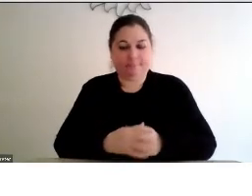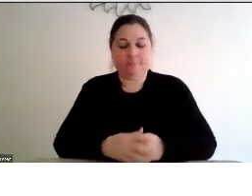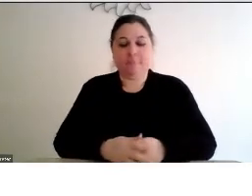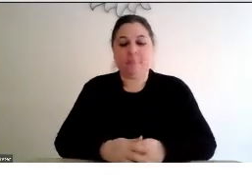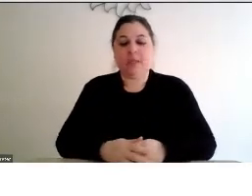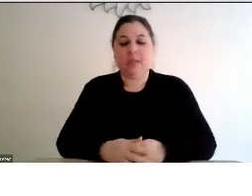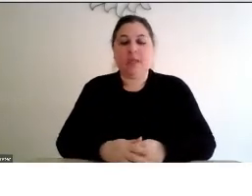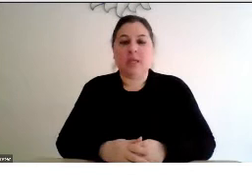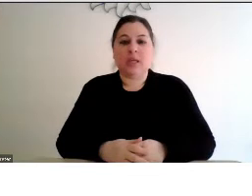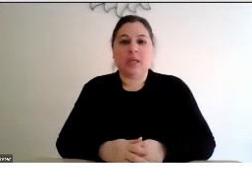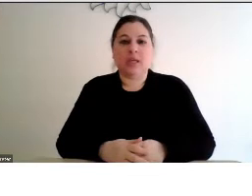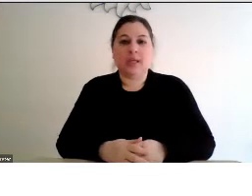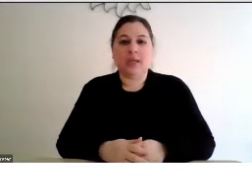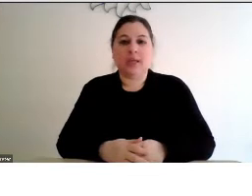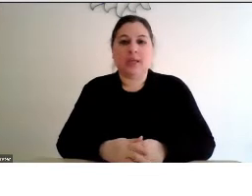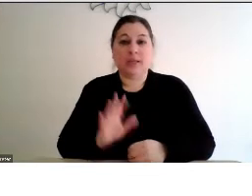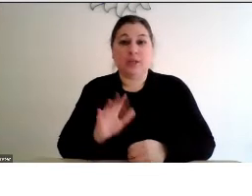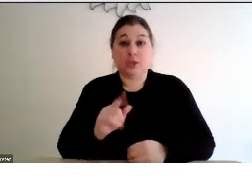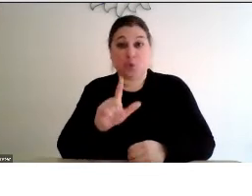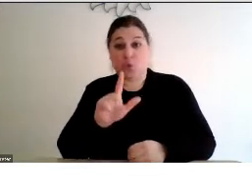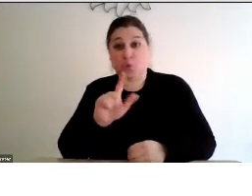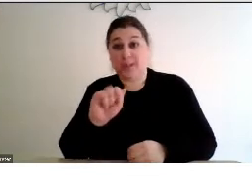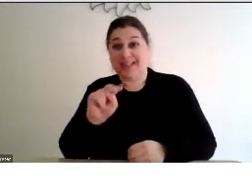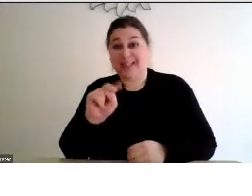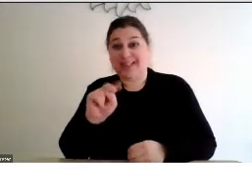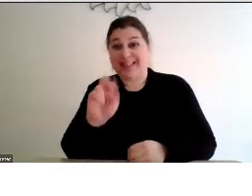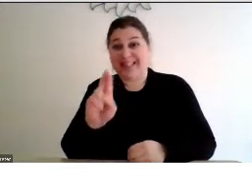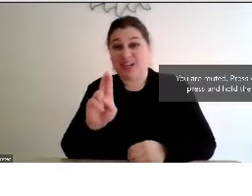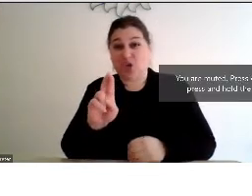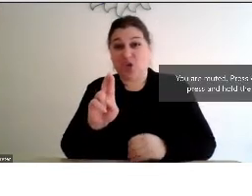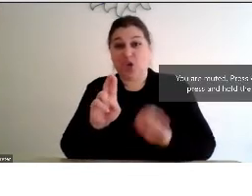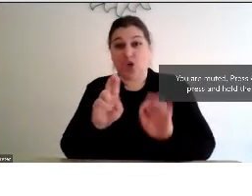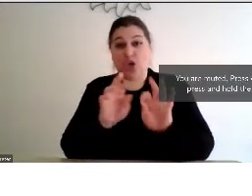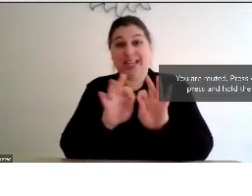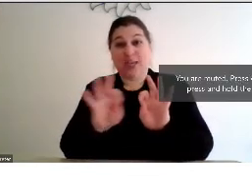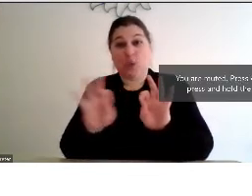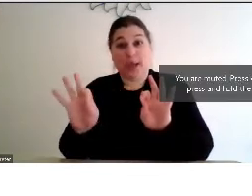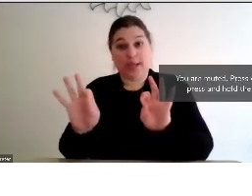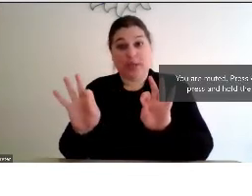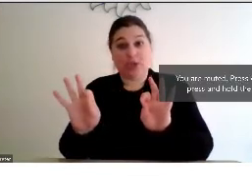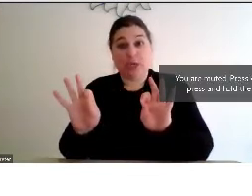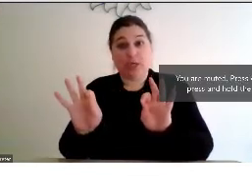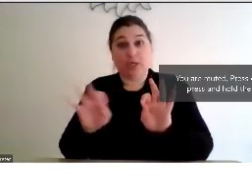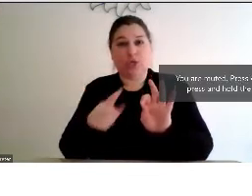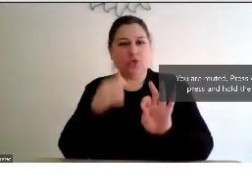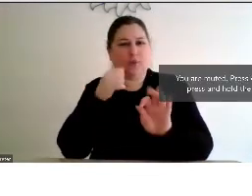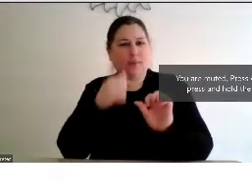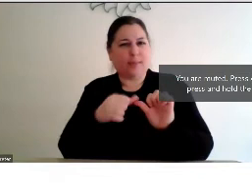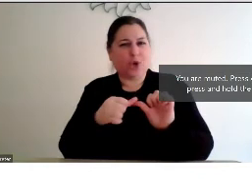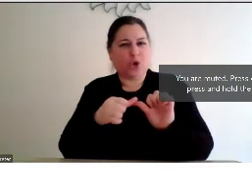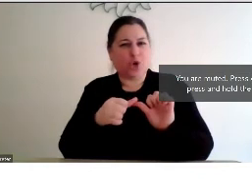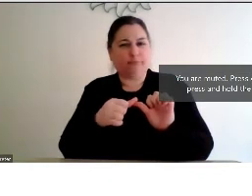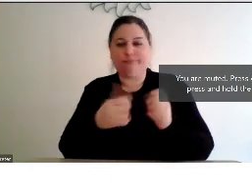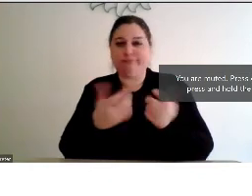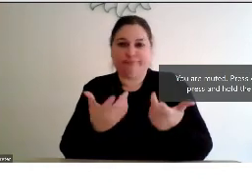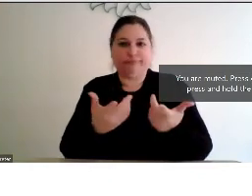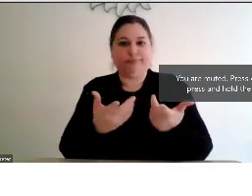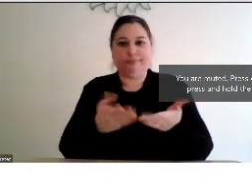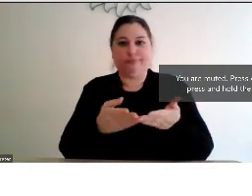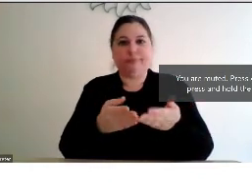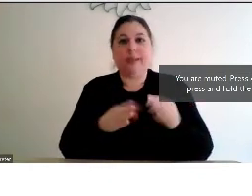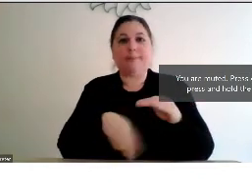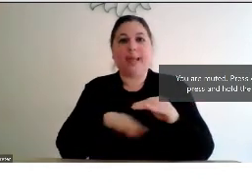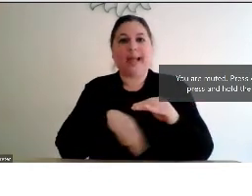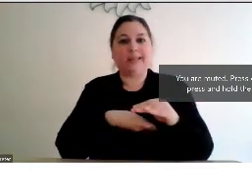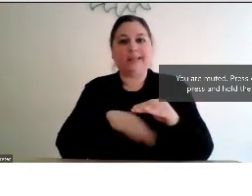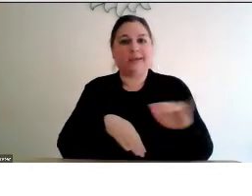Linear equations. Just as a reminder of what linear equations are, this is the general format of a line.